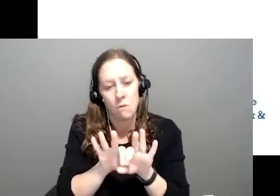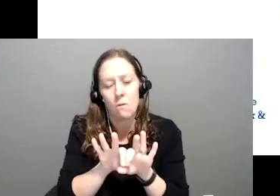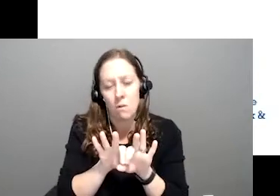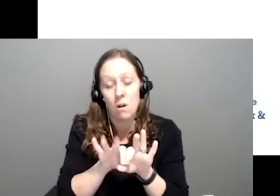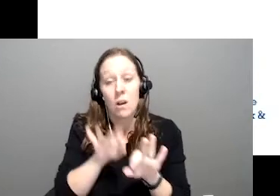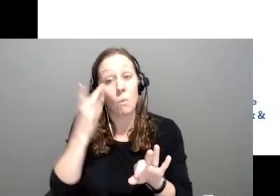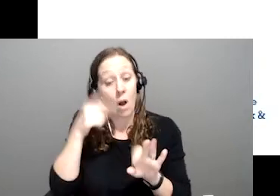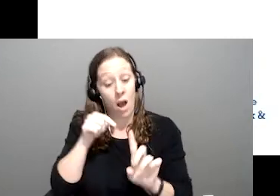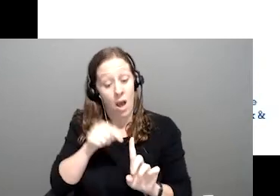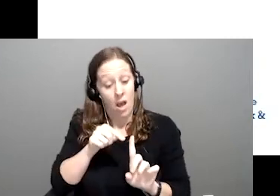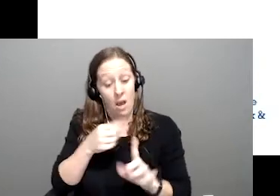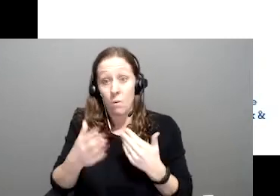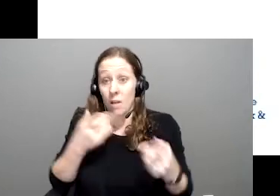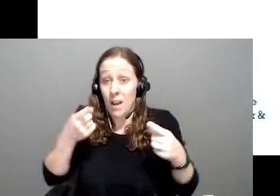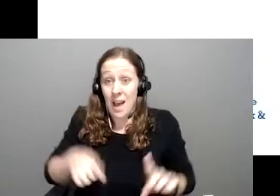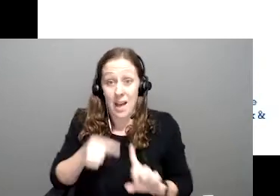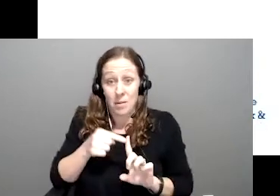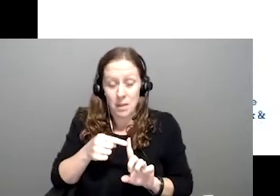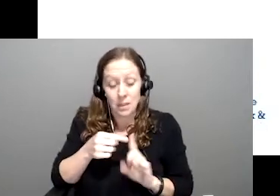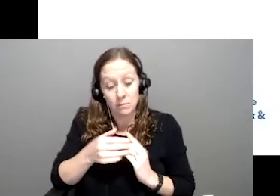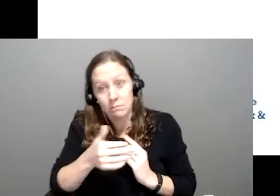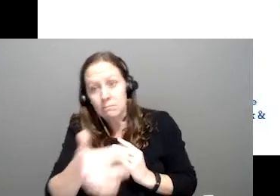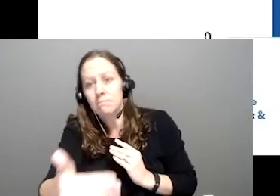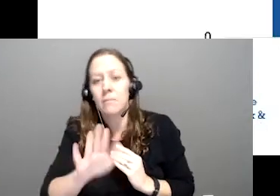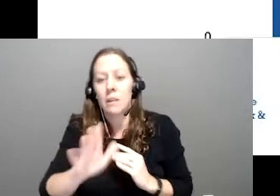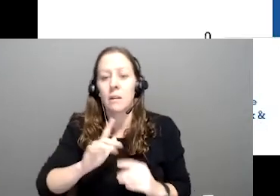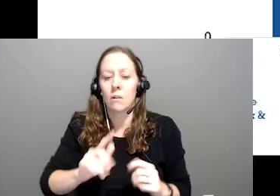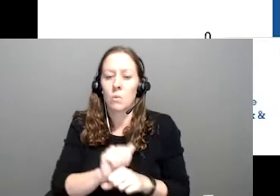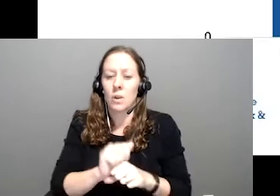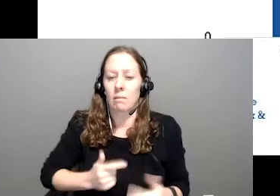tone for their working life.